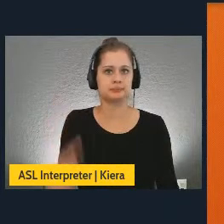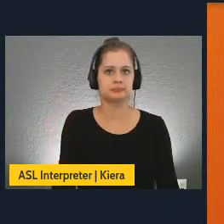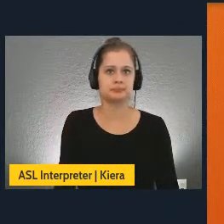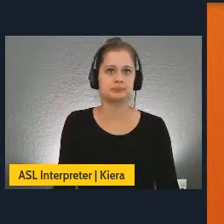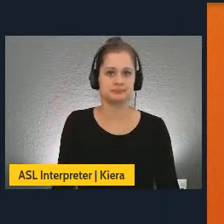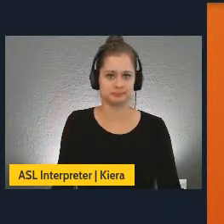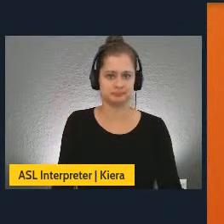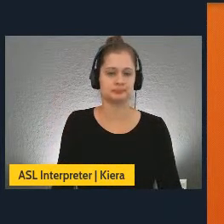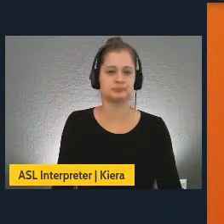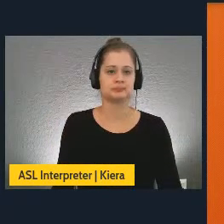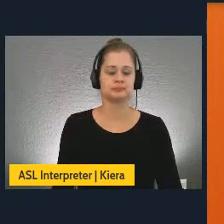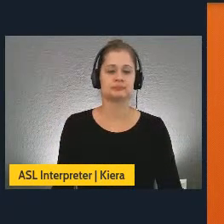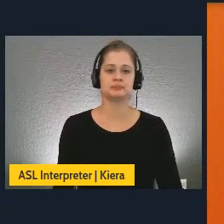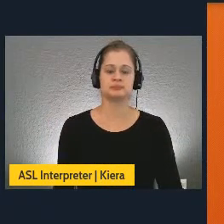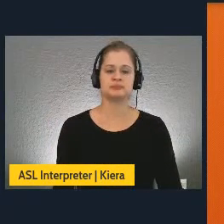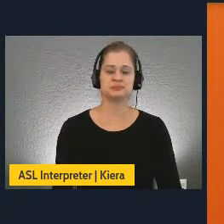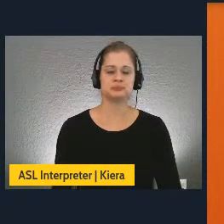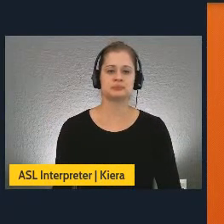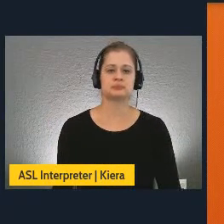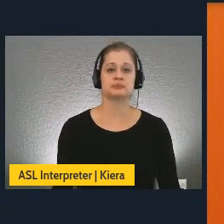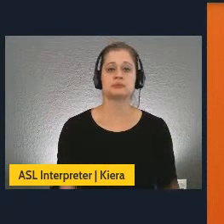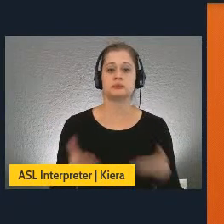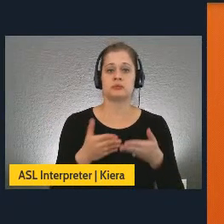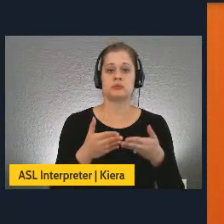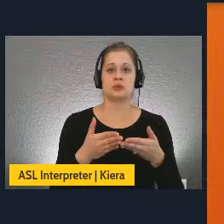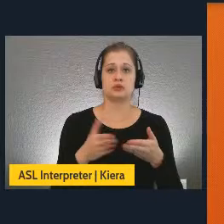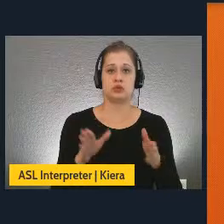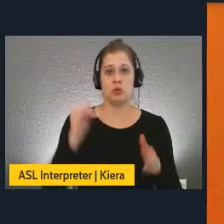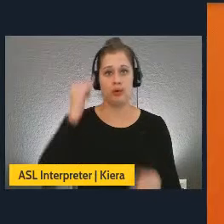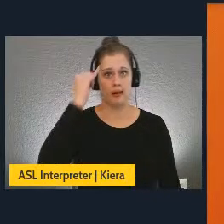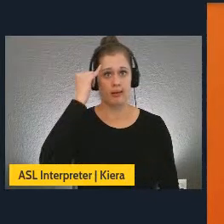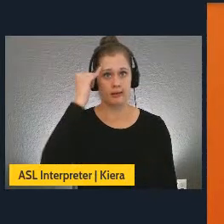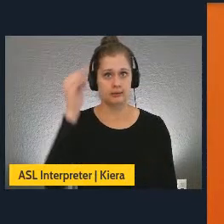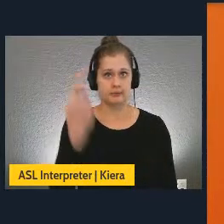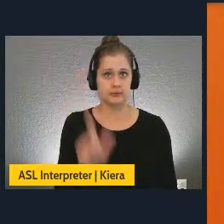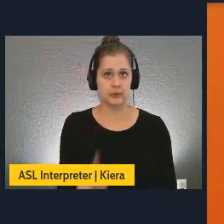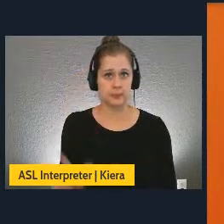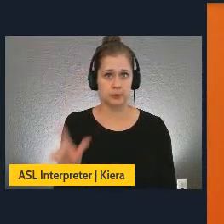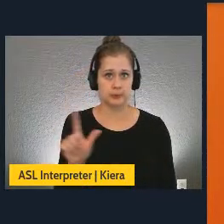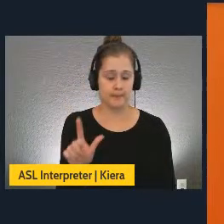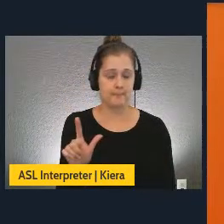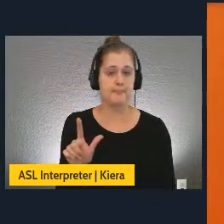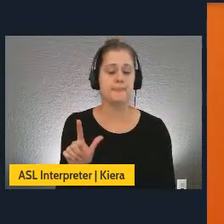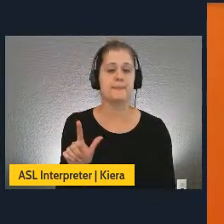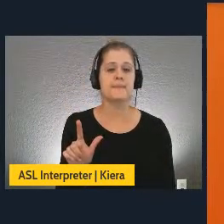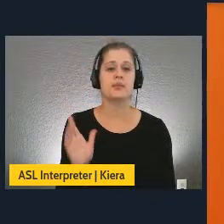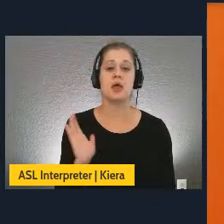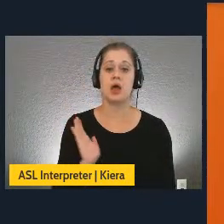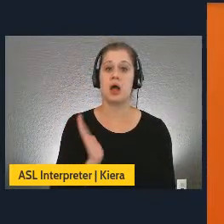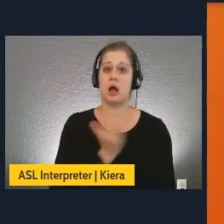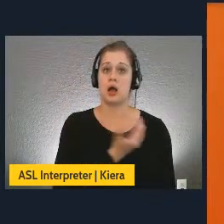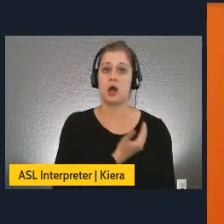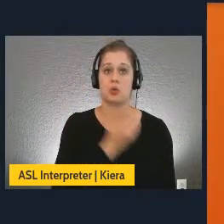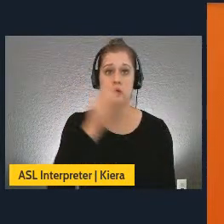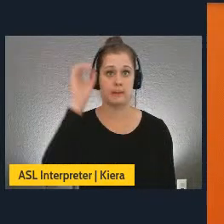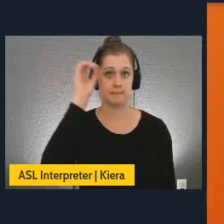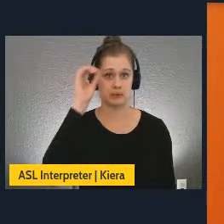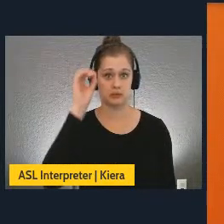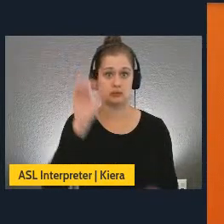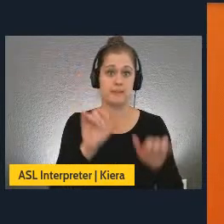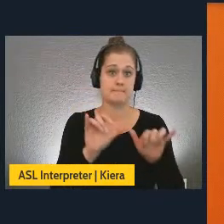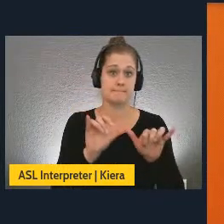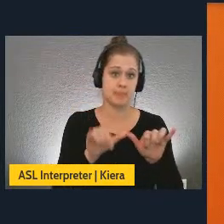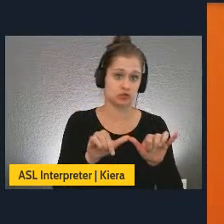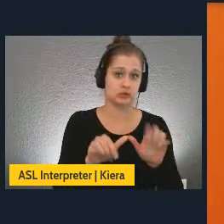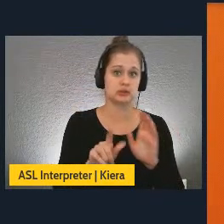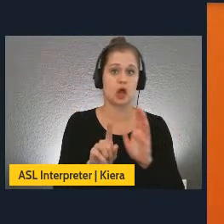Cool. So what's the general idea of the library? So our opinion is that metrics, alarms, and dashboards